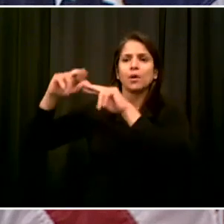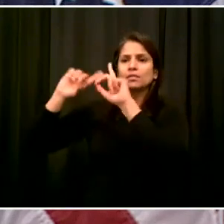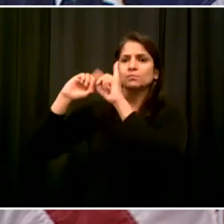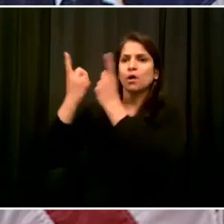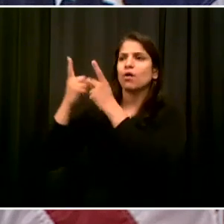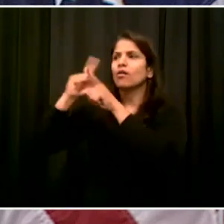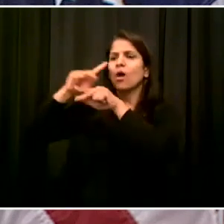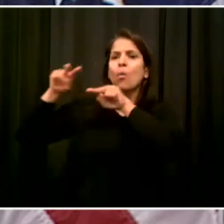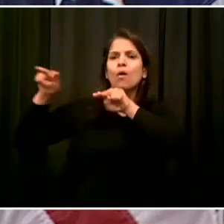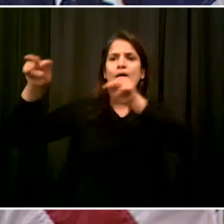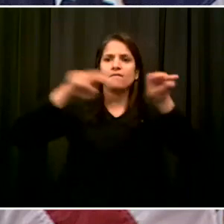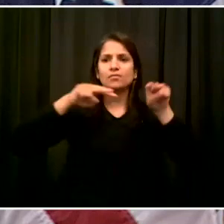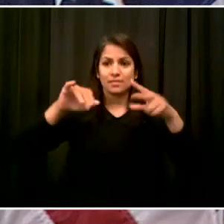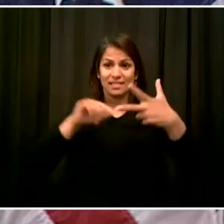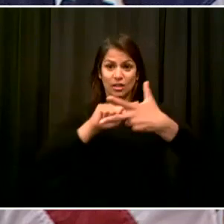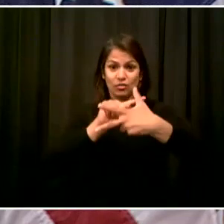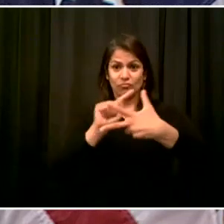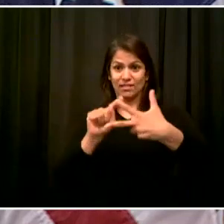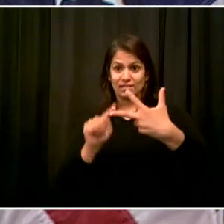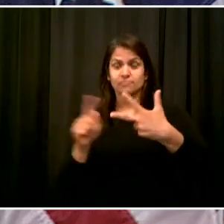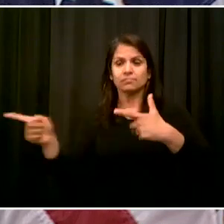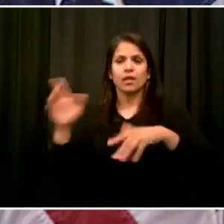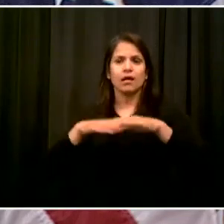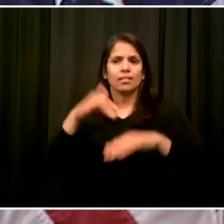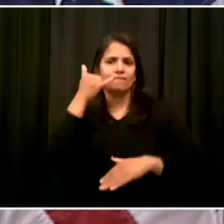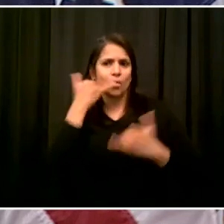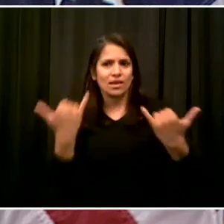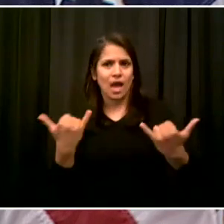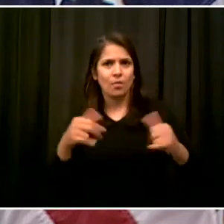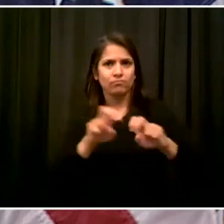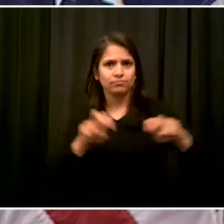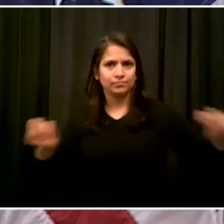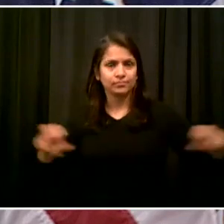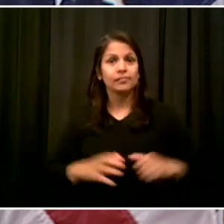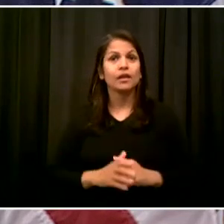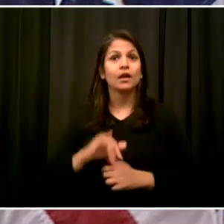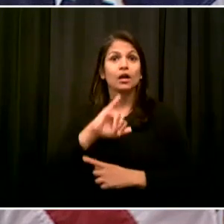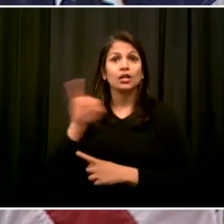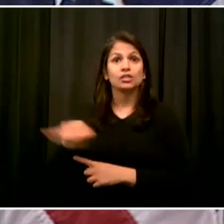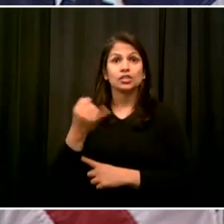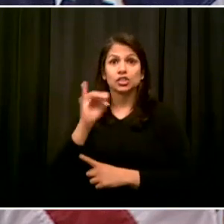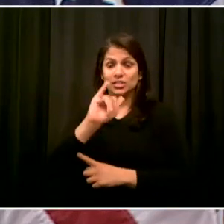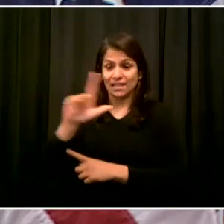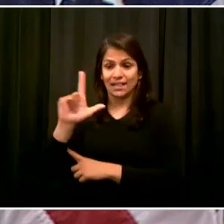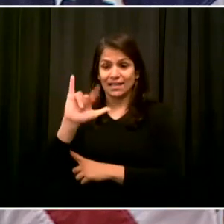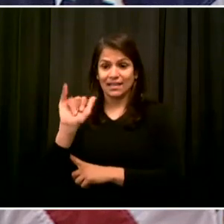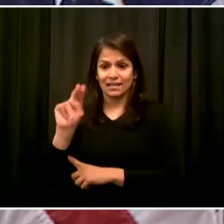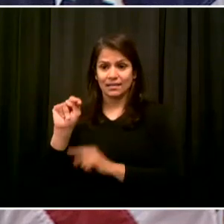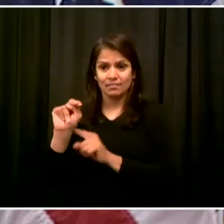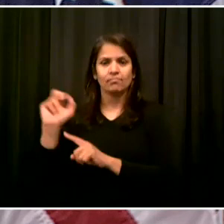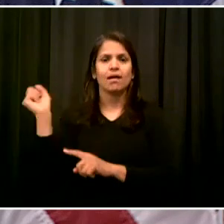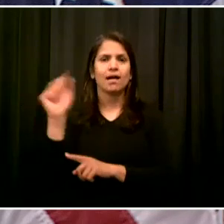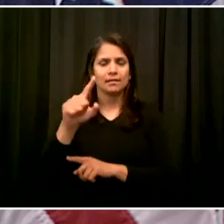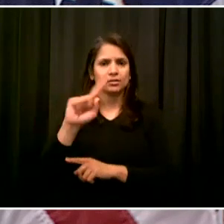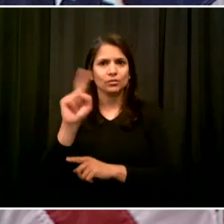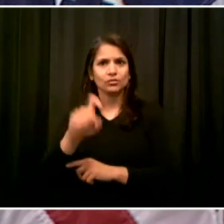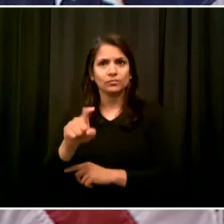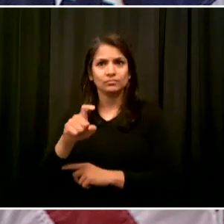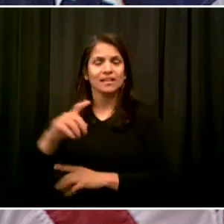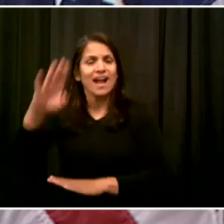Good morning, Mr. Mayor. Hey, Jillian, how are you? I have two questions. How's it going? I'm okay. How are you? Good.